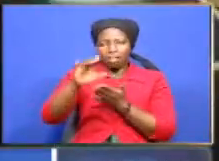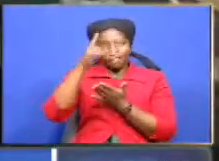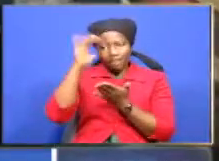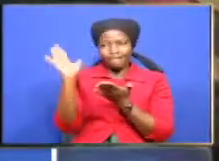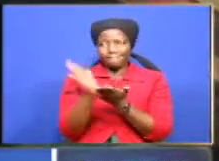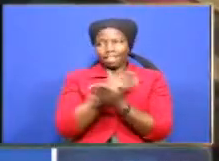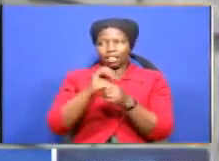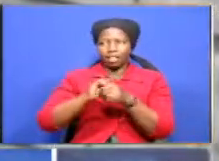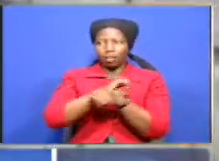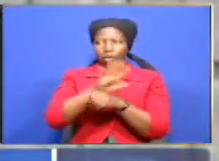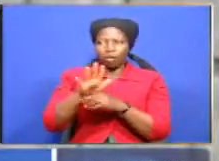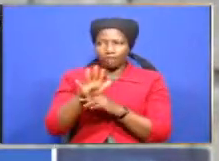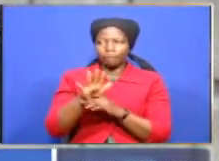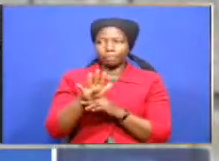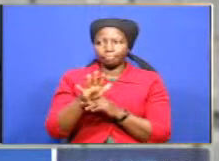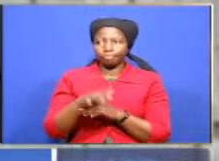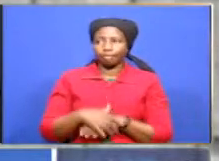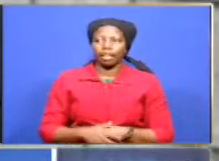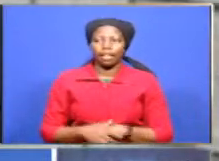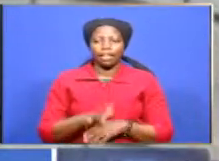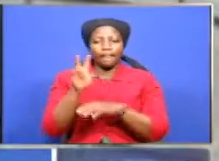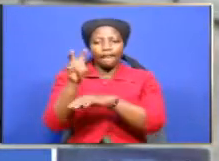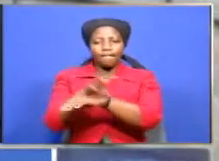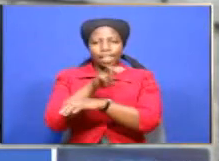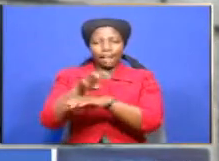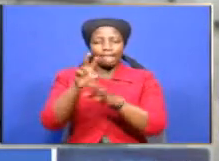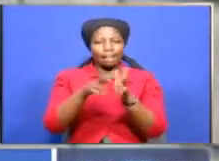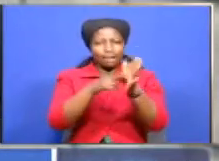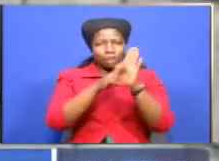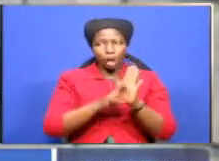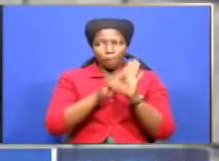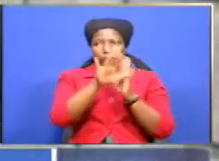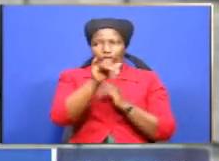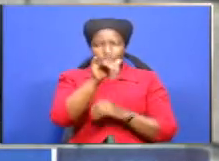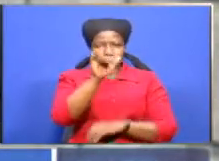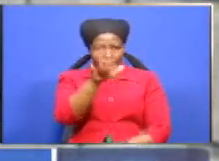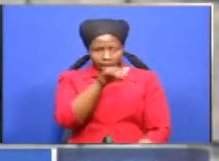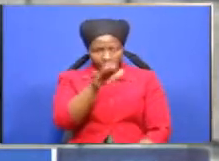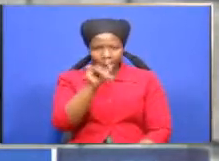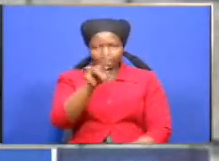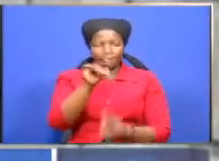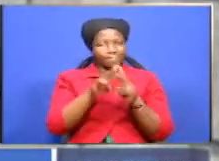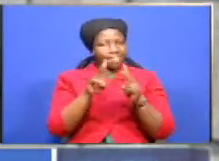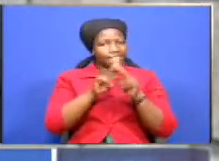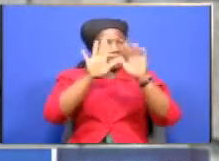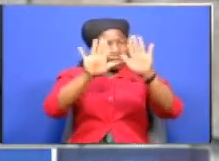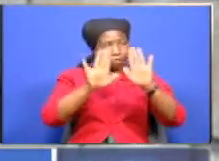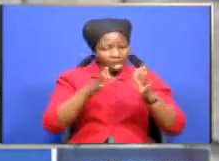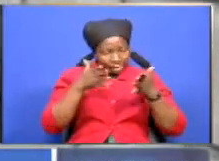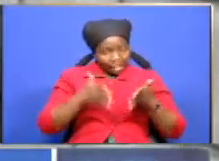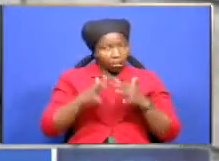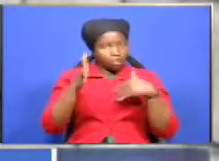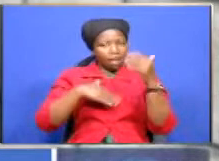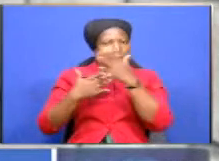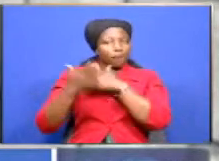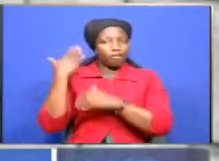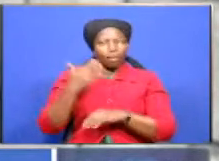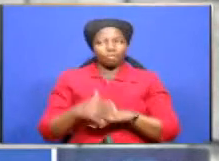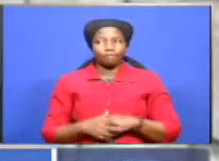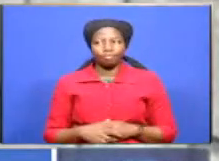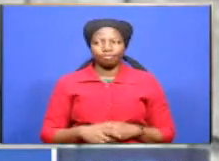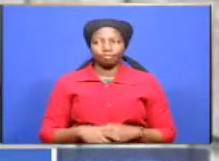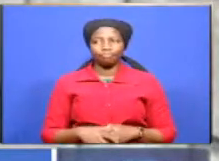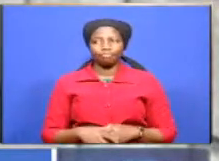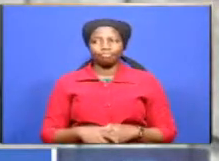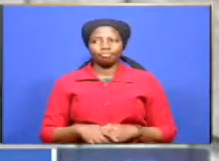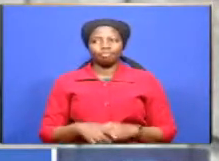coronavirus pandemic. The oversight required of Parliament is more critical now than ever before, so that we don't come